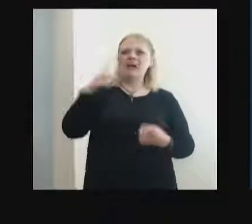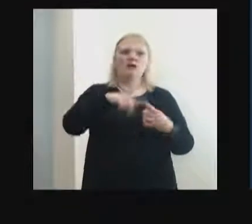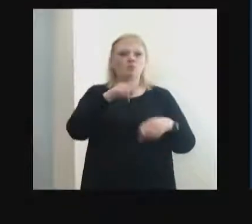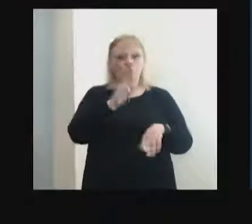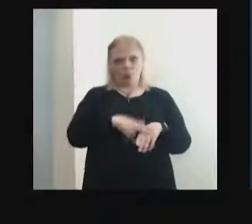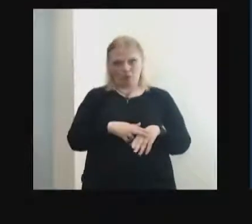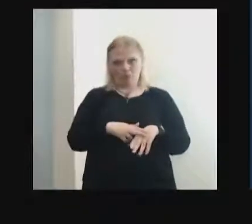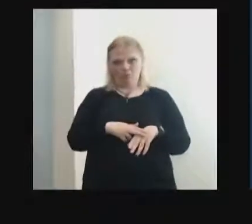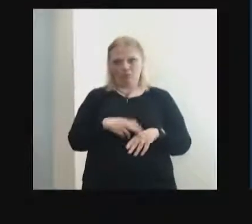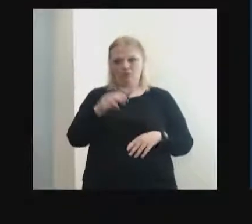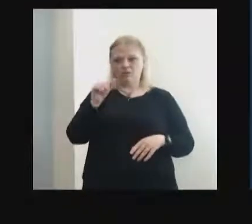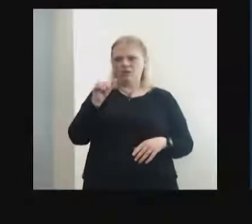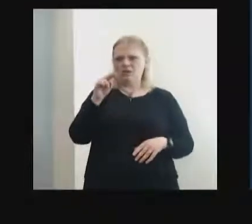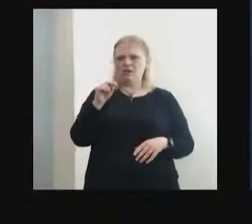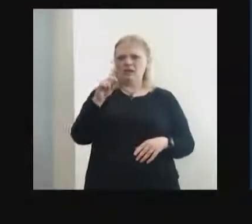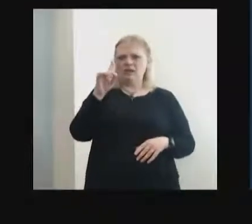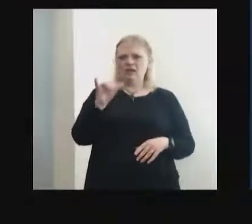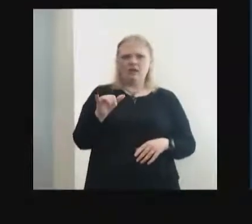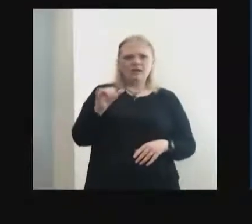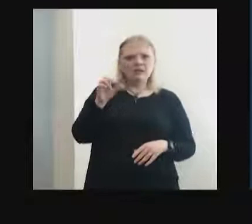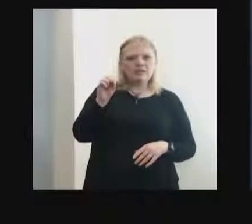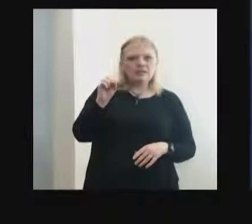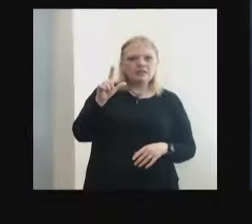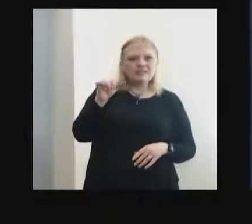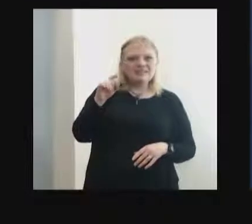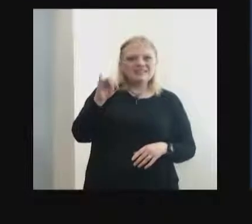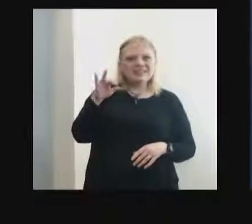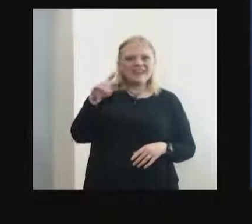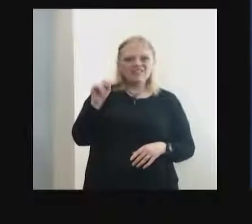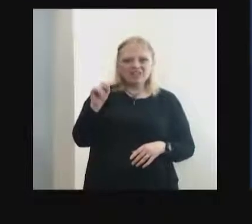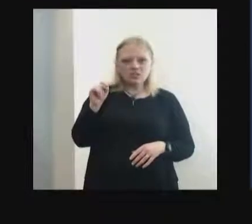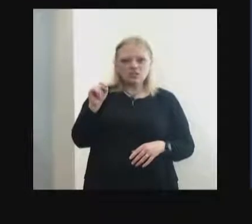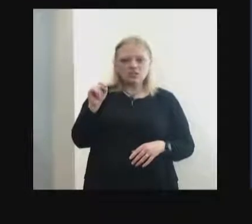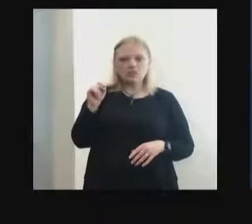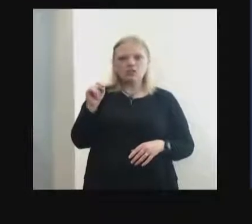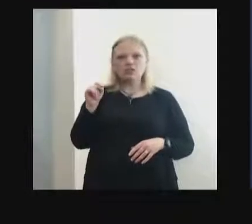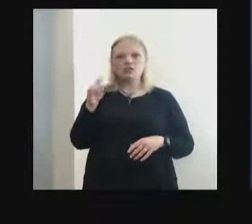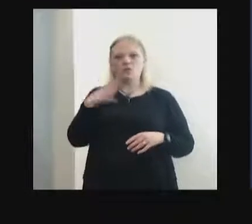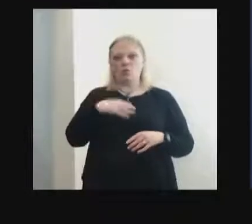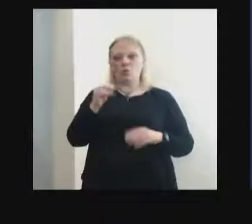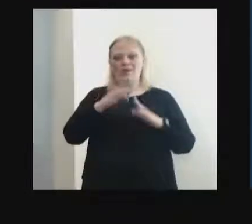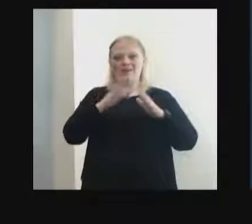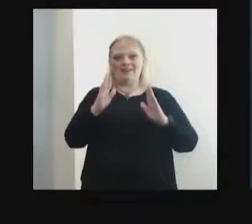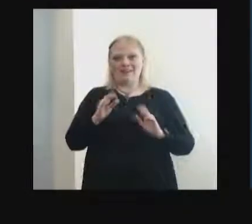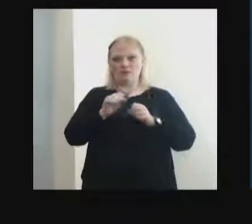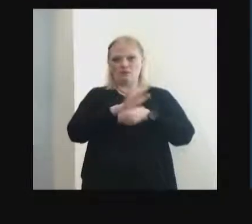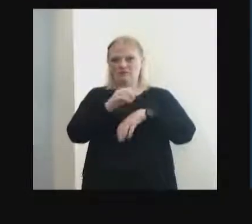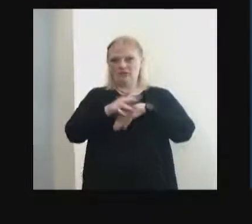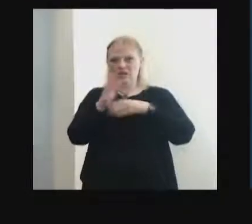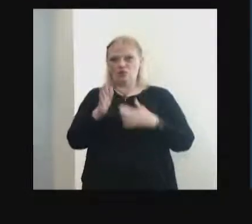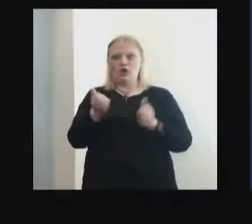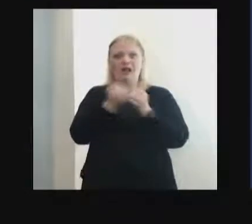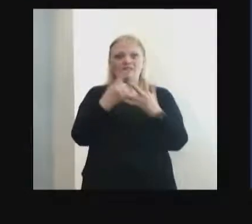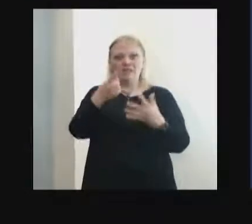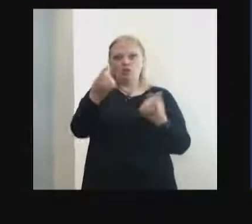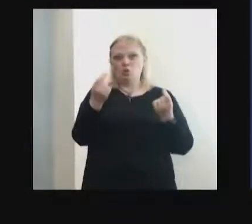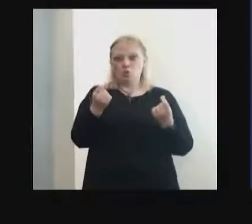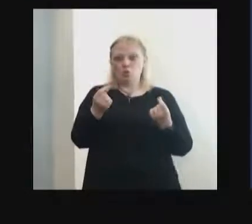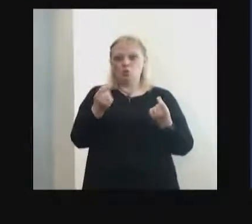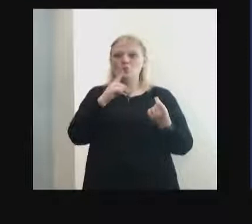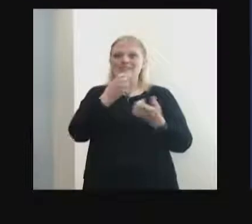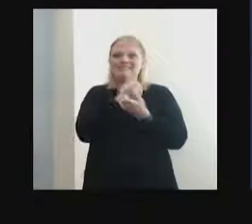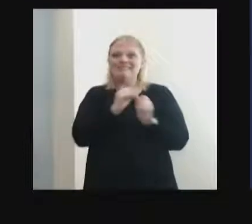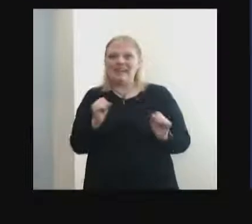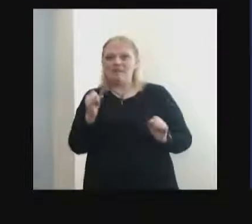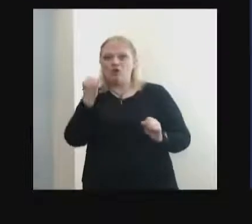So Andy Slavitt, who is the White House COVID-19 advisor, has said, Everything you do is safer if you're